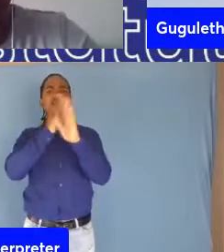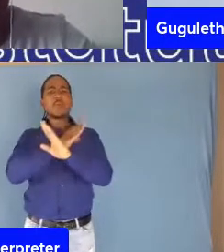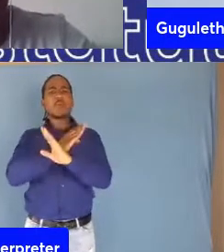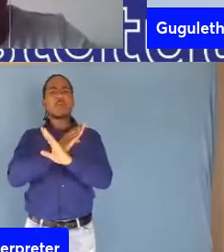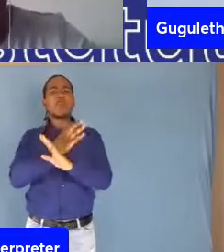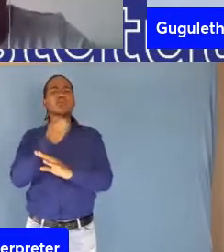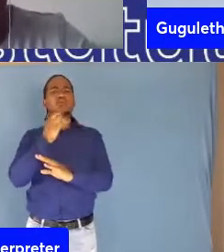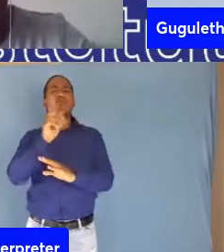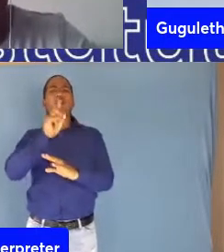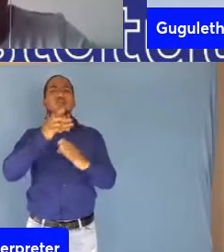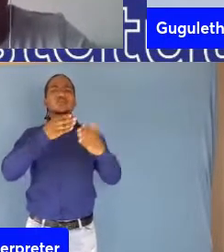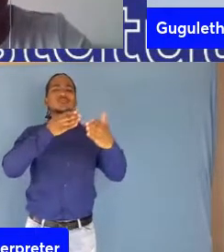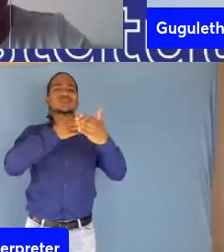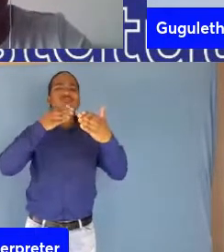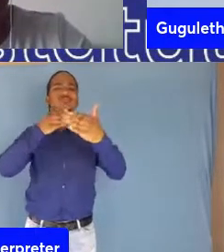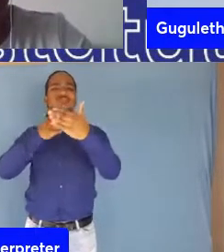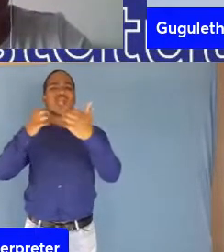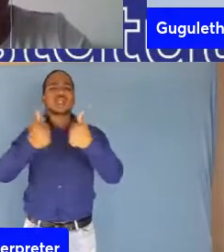barriers?